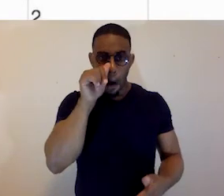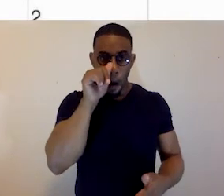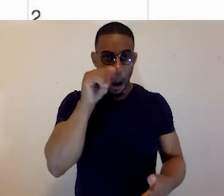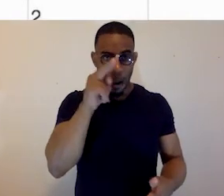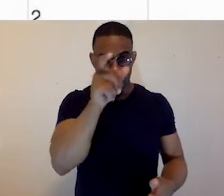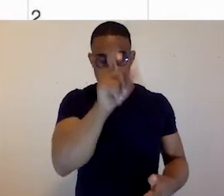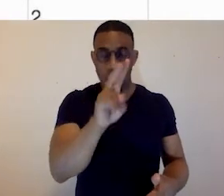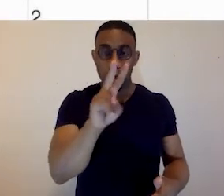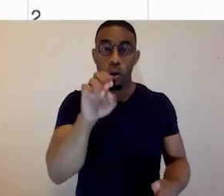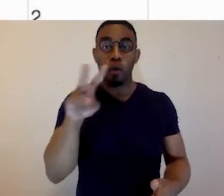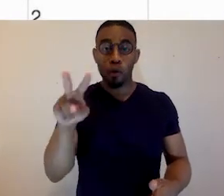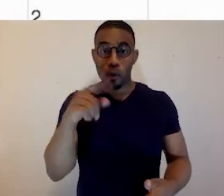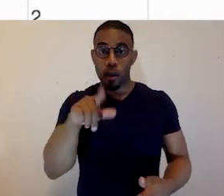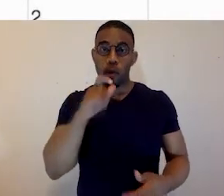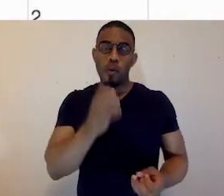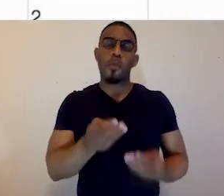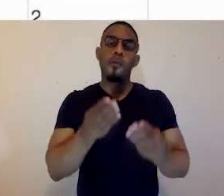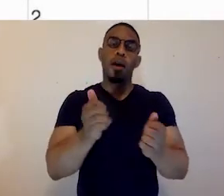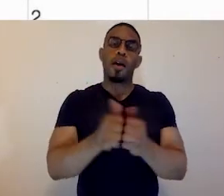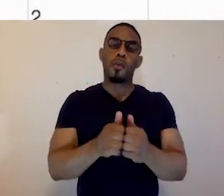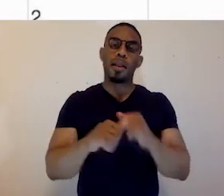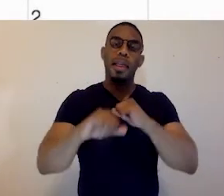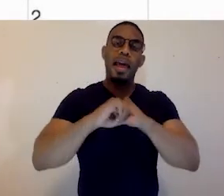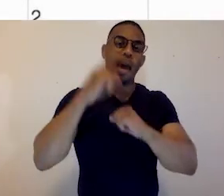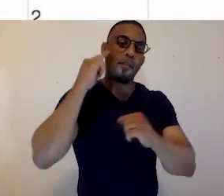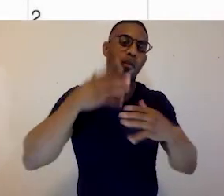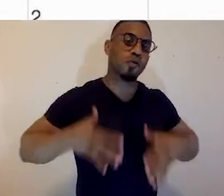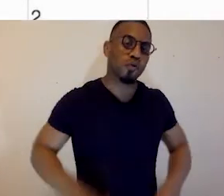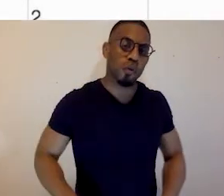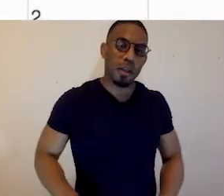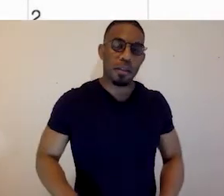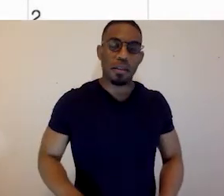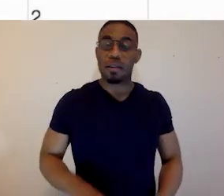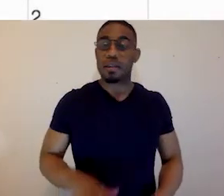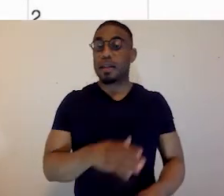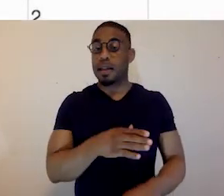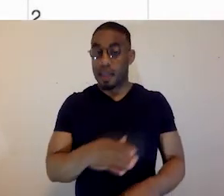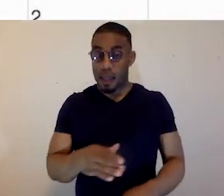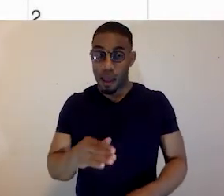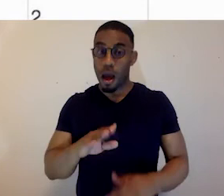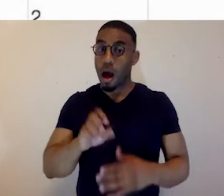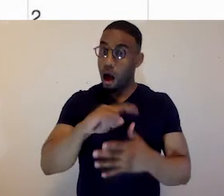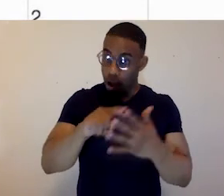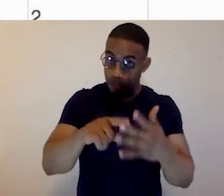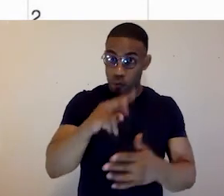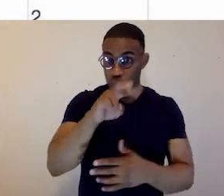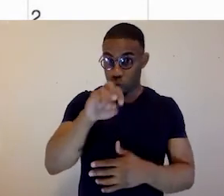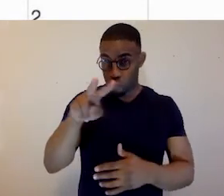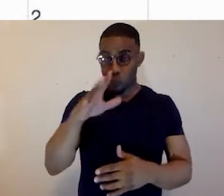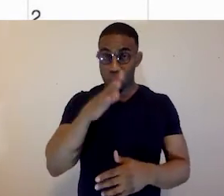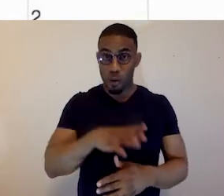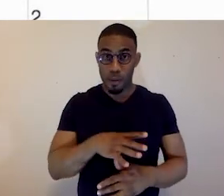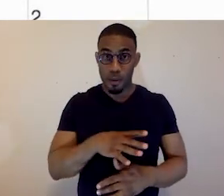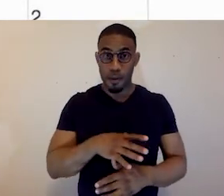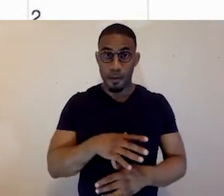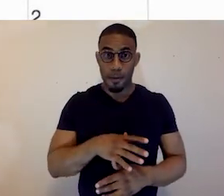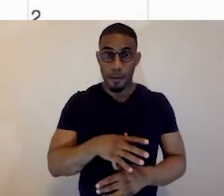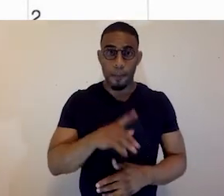column, 202 of them were provided with an ad for a dress. And of those 202 women,